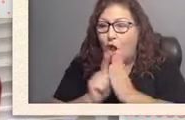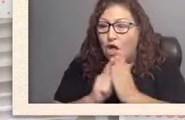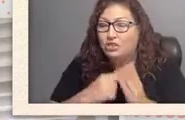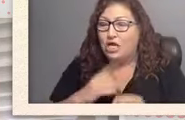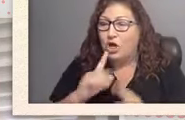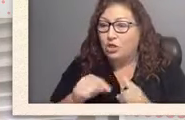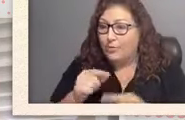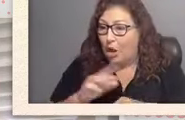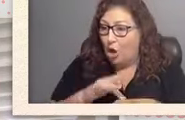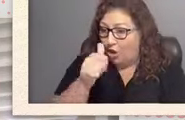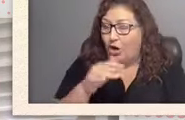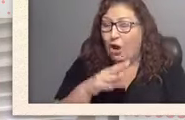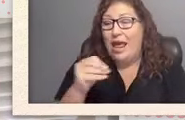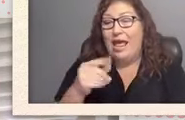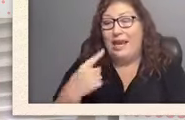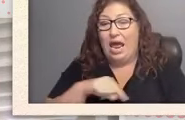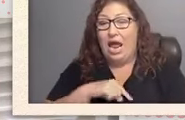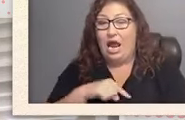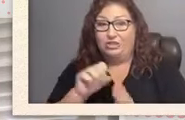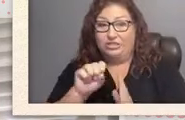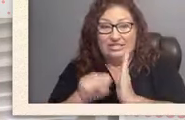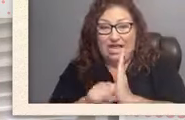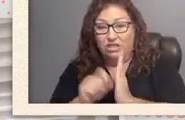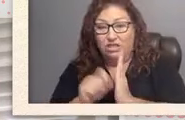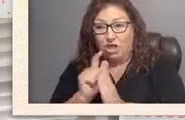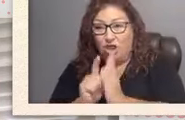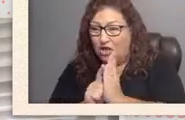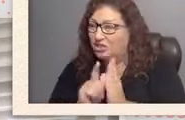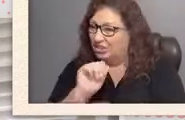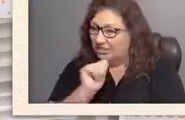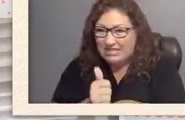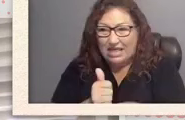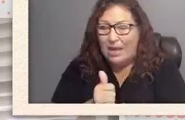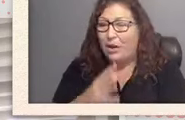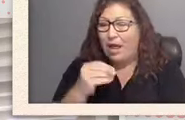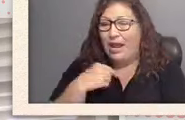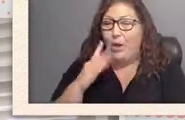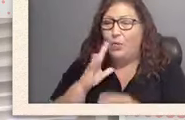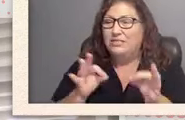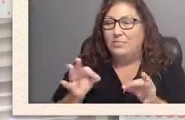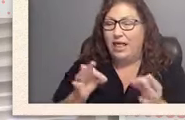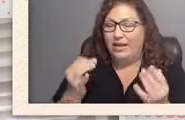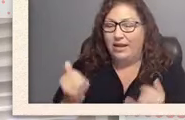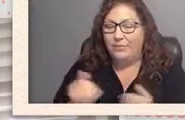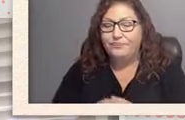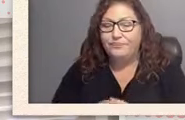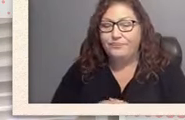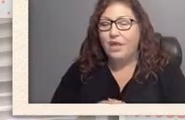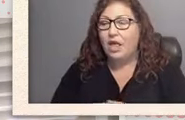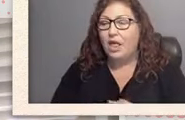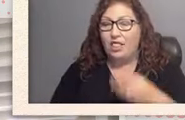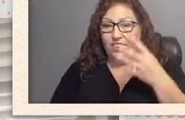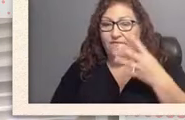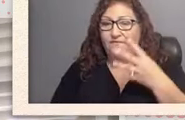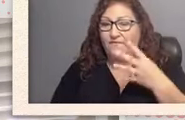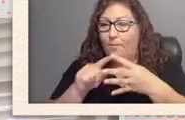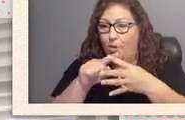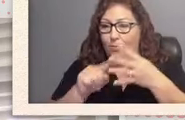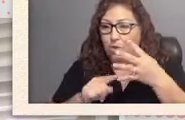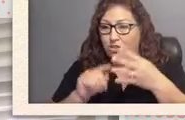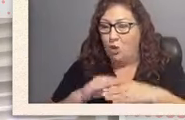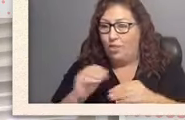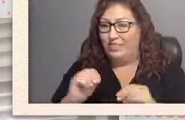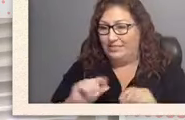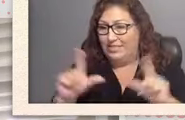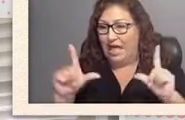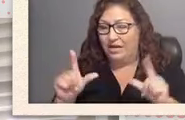as our state's own laws, kind of lay the map. And I'll explain right here. So the 4 bullets points on this slide